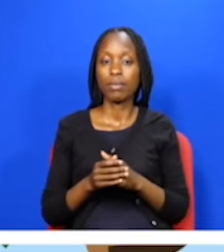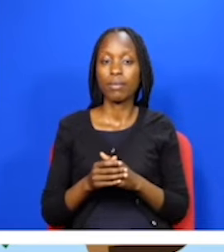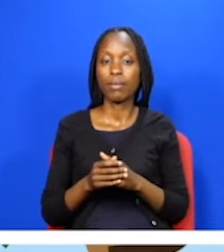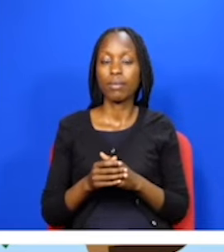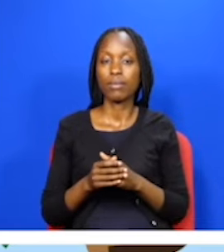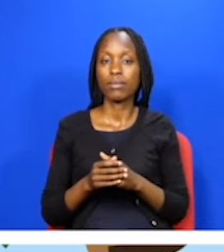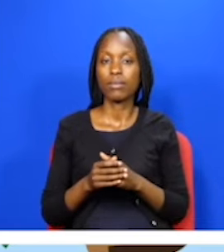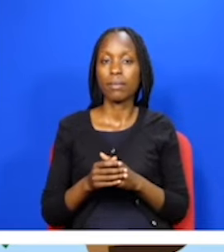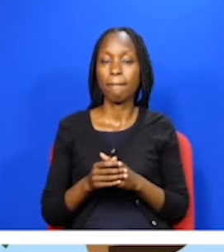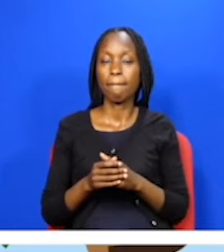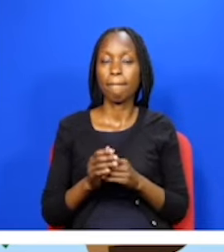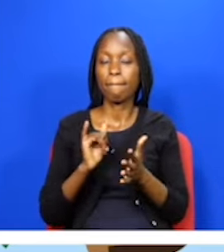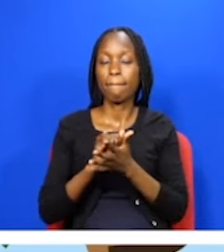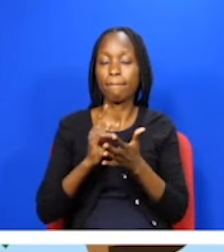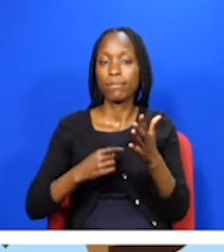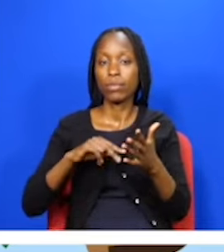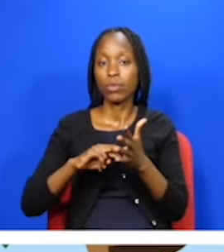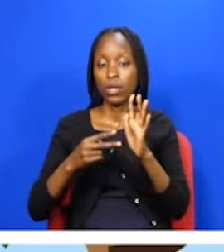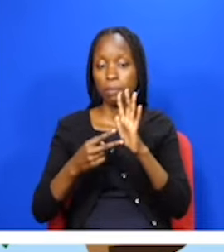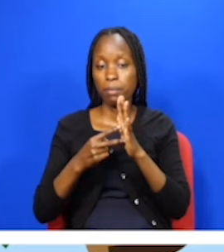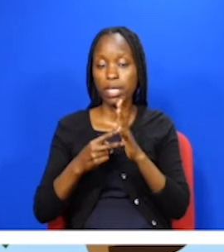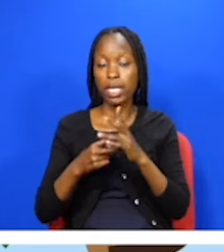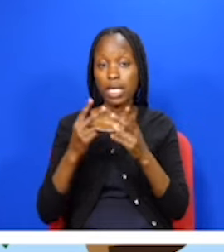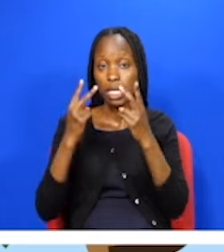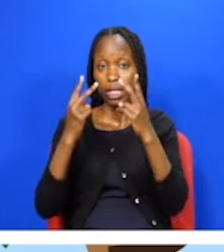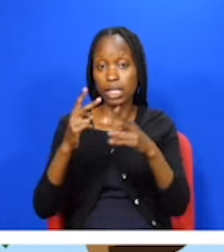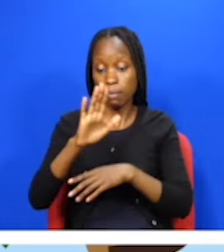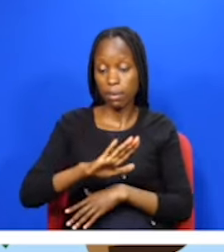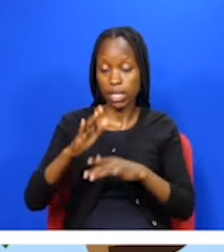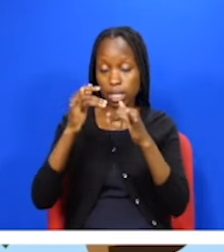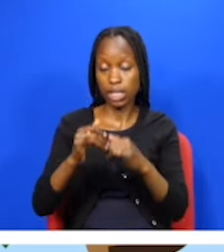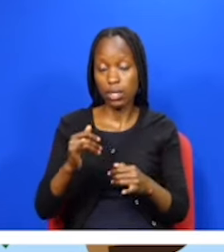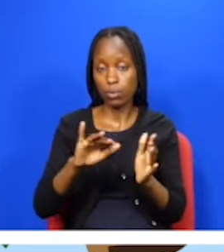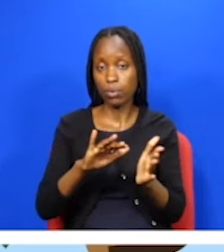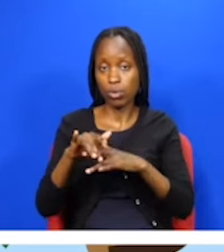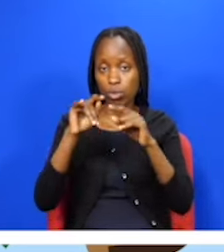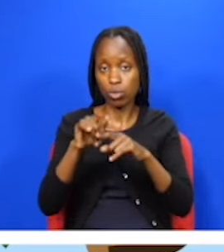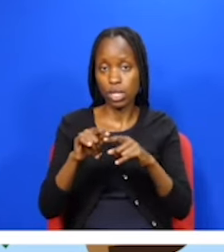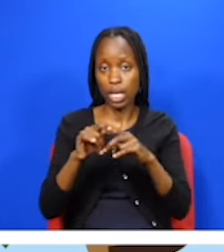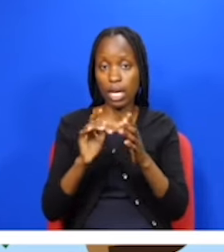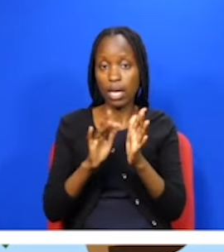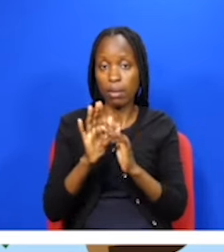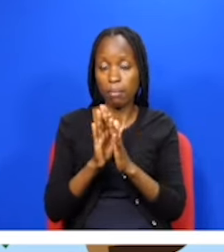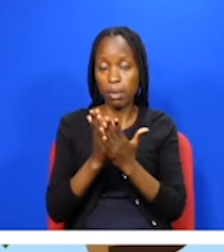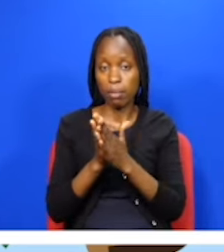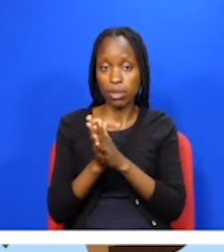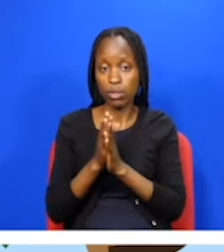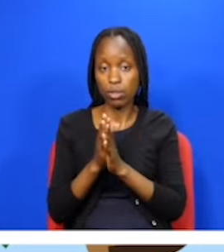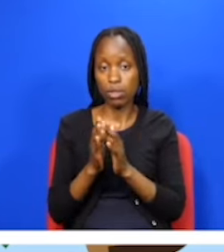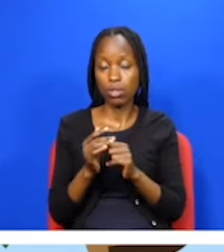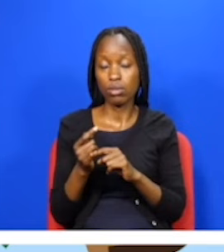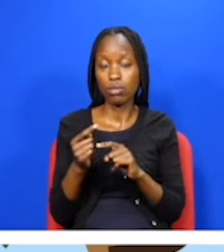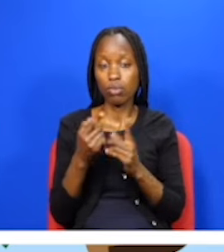seeing new territories. So our Bible story today comes from the Bible, from the book